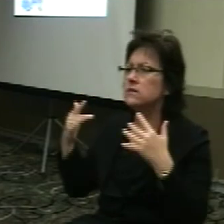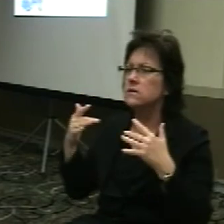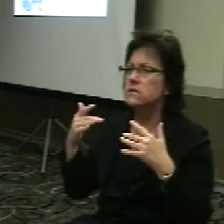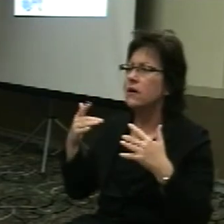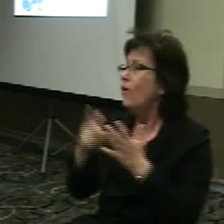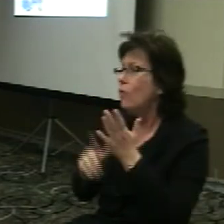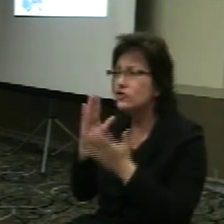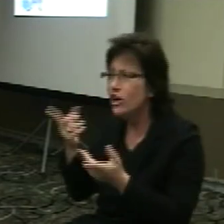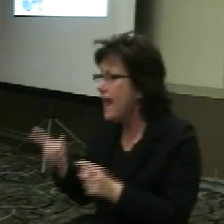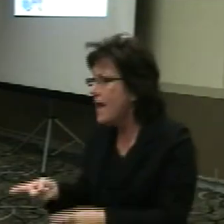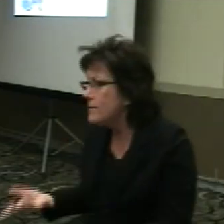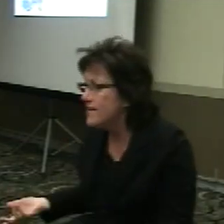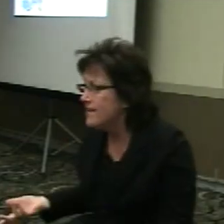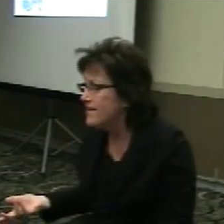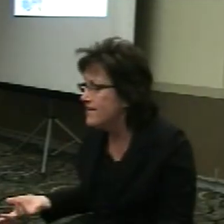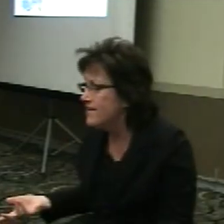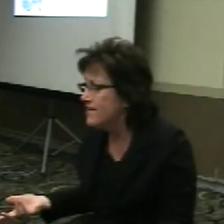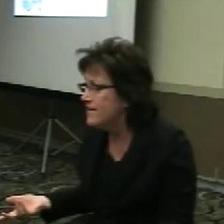what's going to happen?